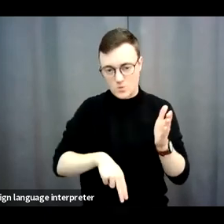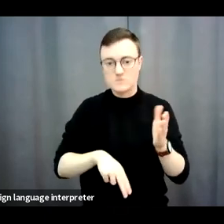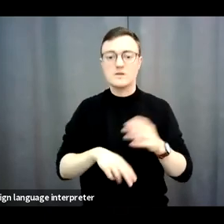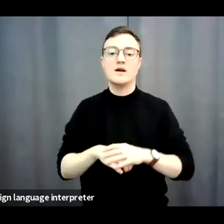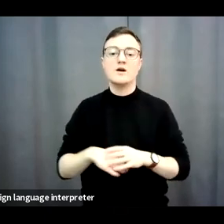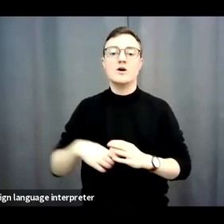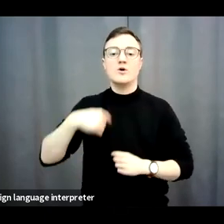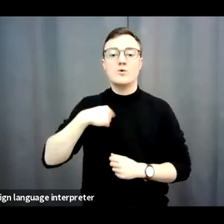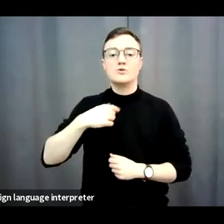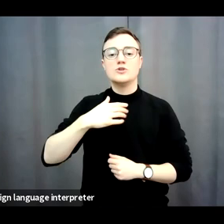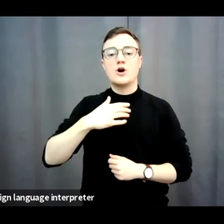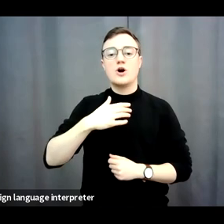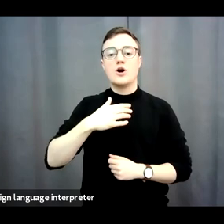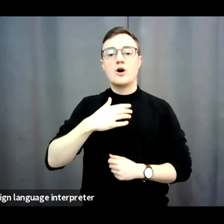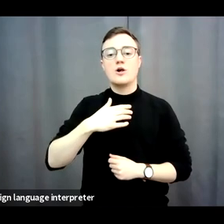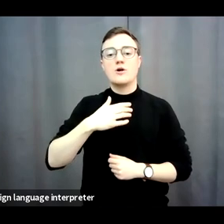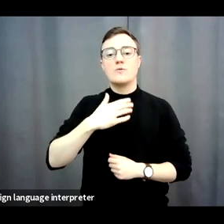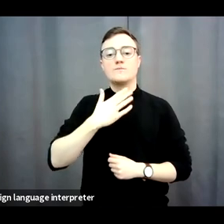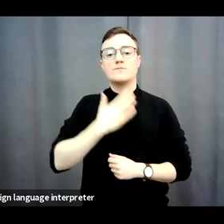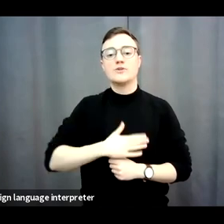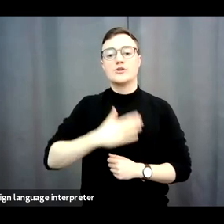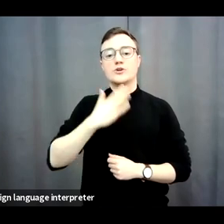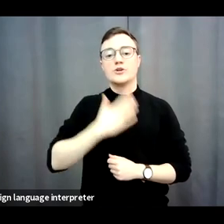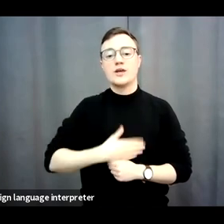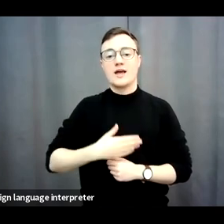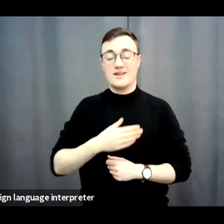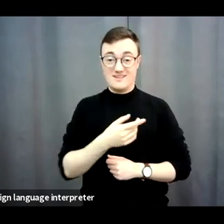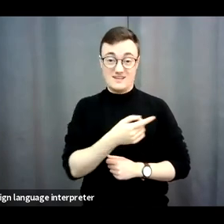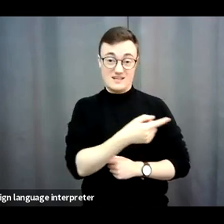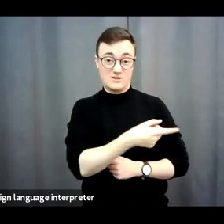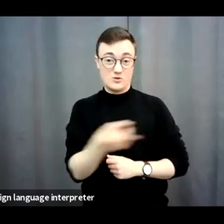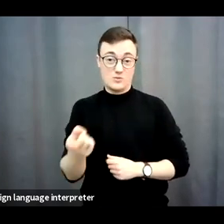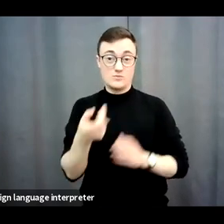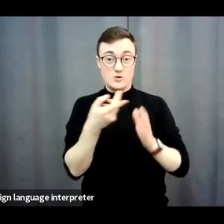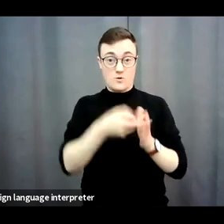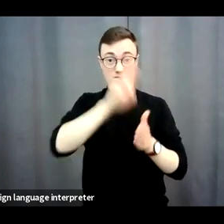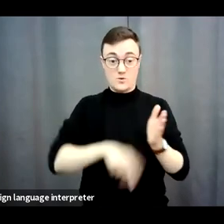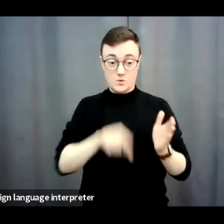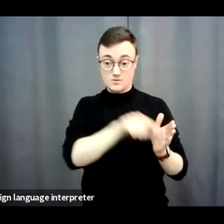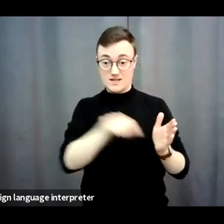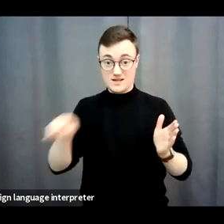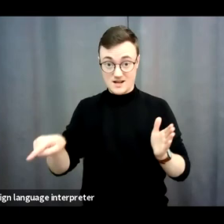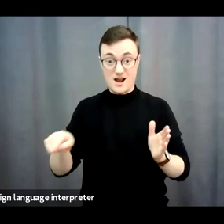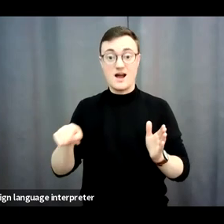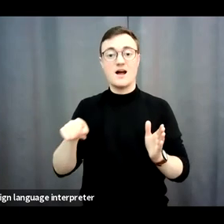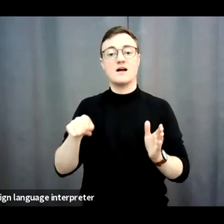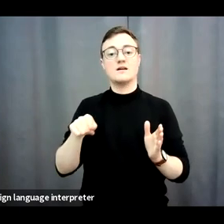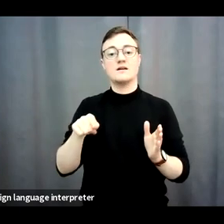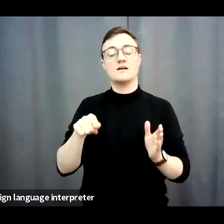And I think that those conventions and the view of youth with disabilities as rights